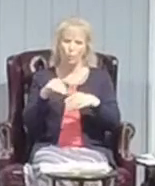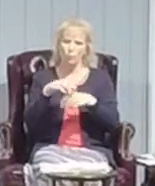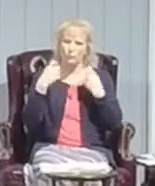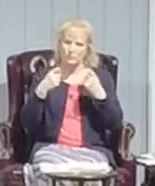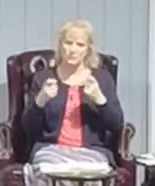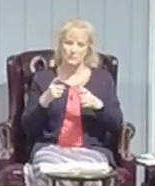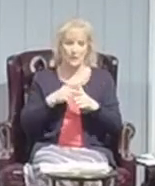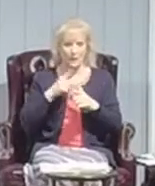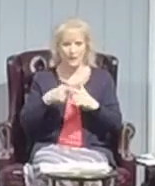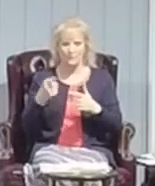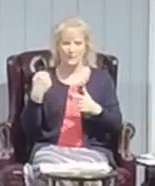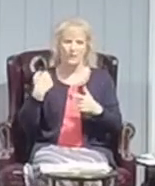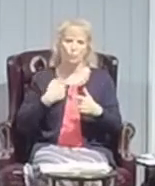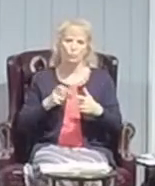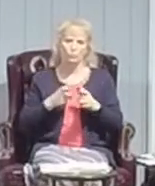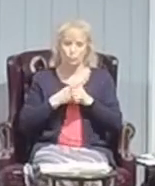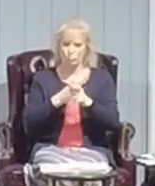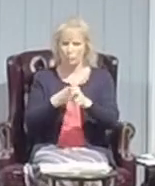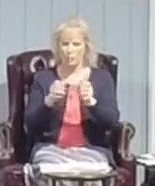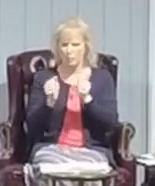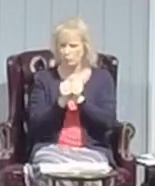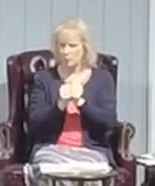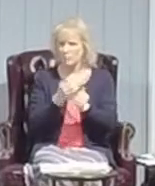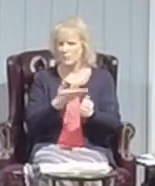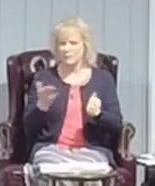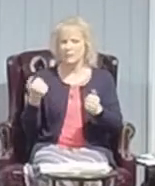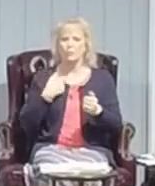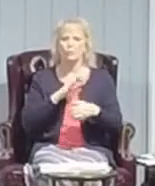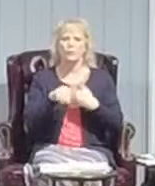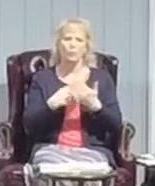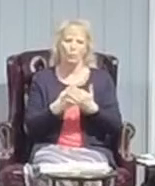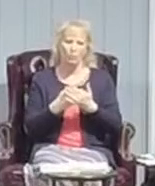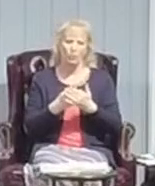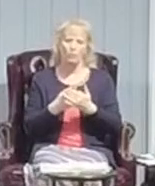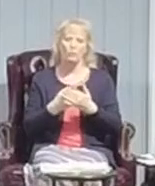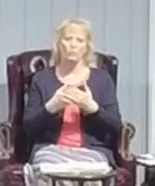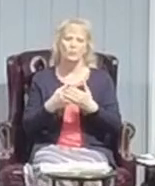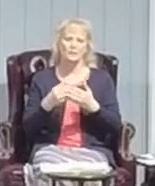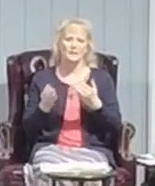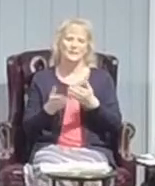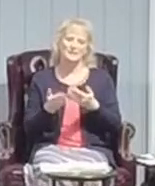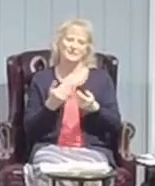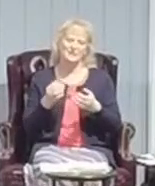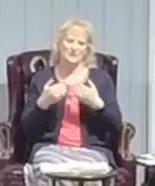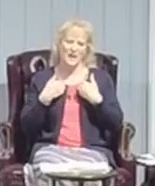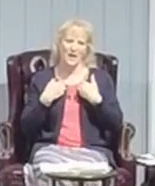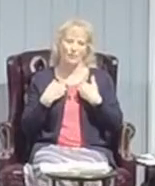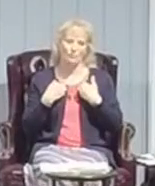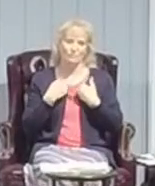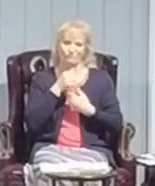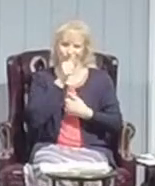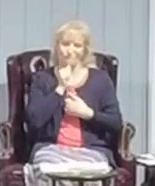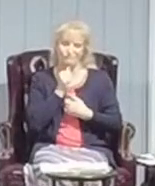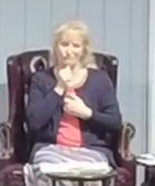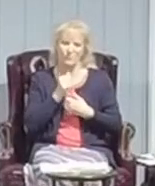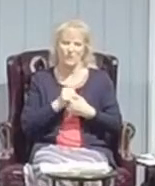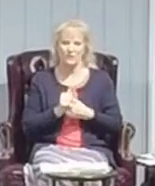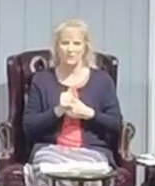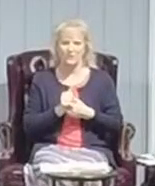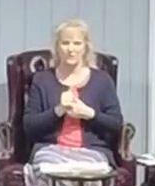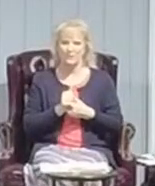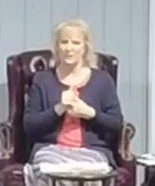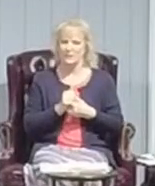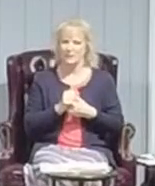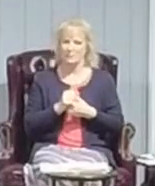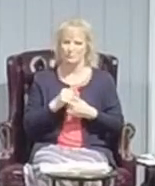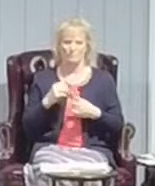course, we're to run with that thing we all just so easily have, patience. We're very, you know, by nature, aren't